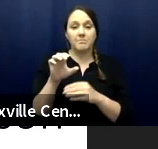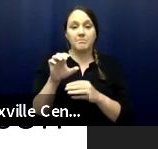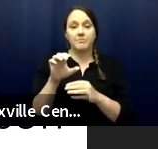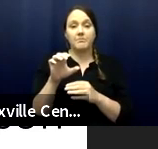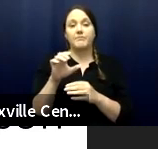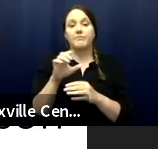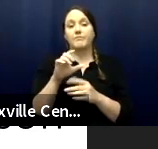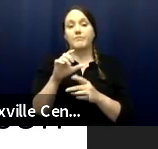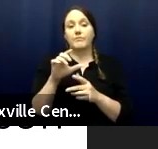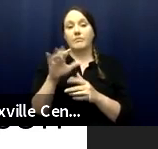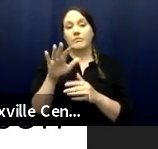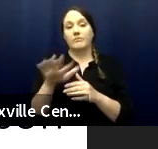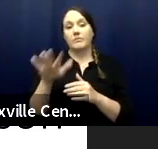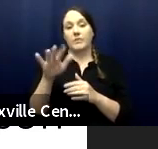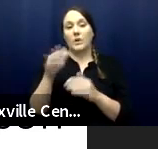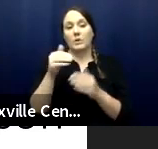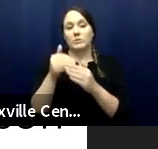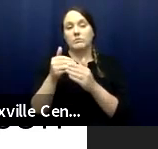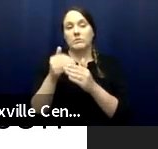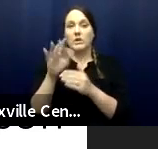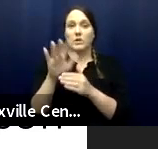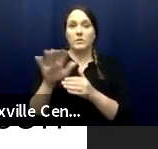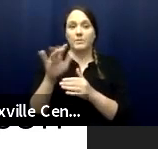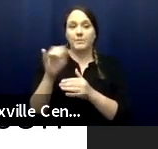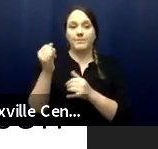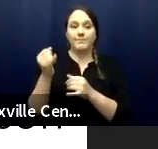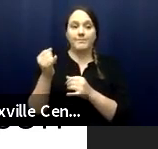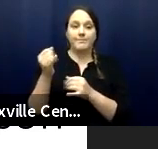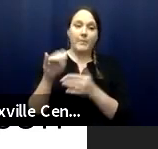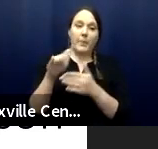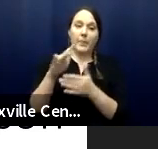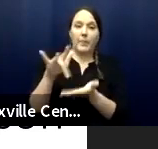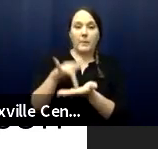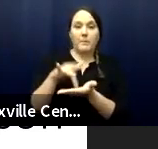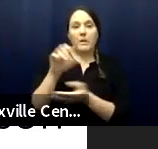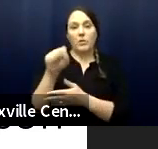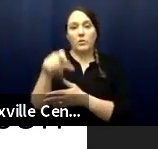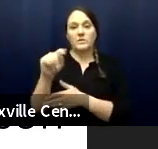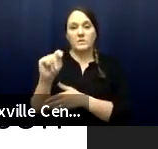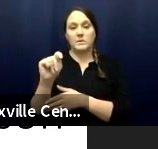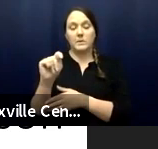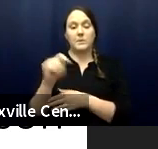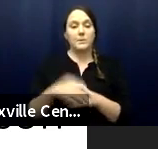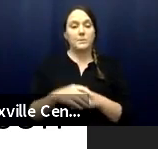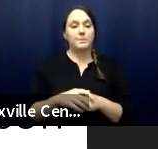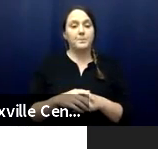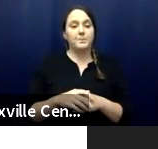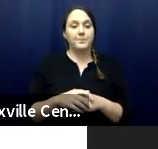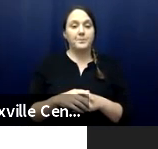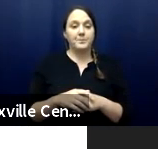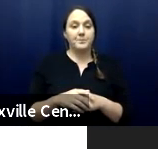at around at the middle of September. Next slide, please.